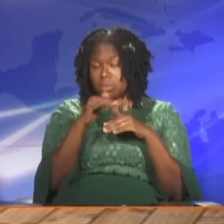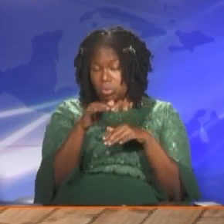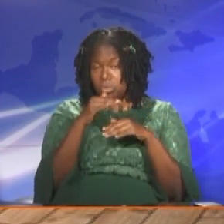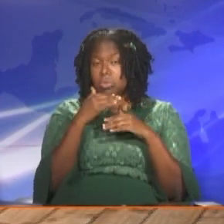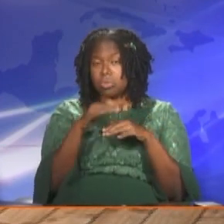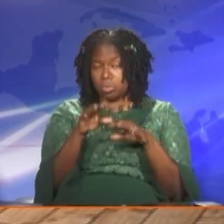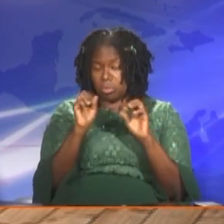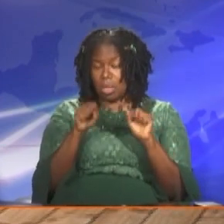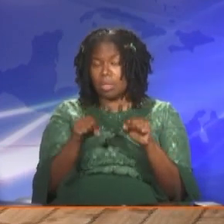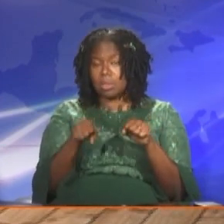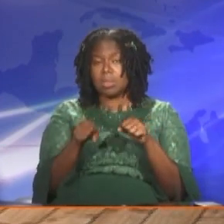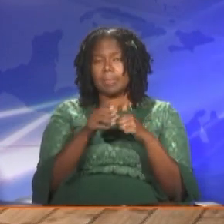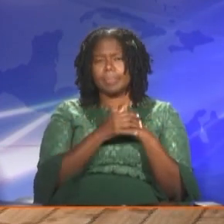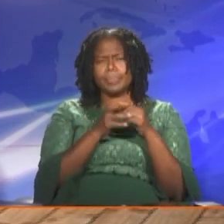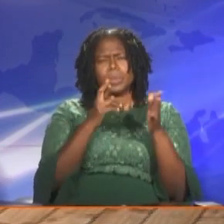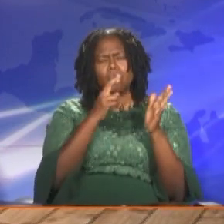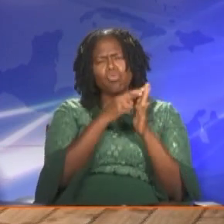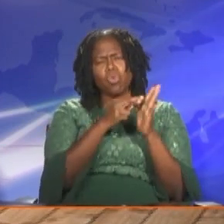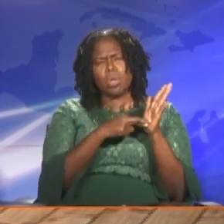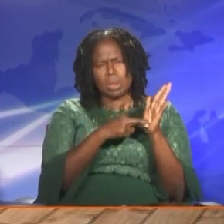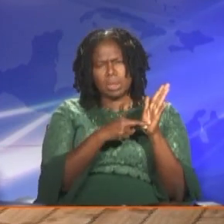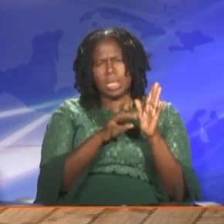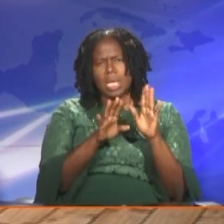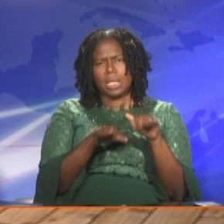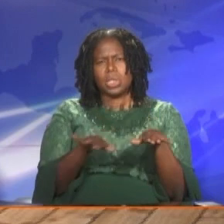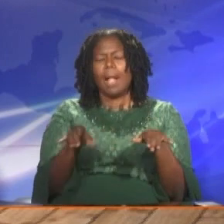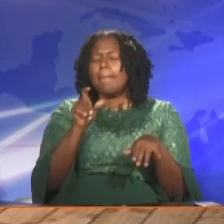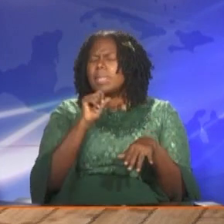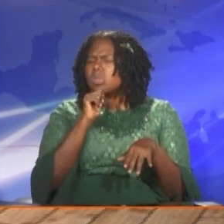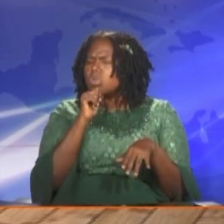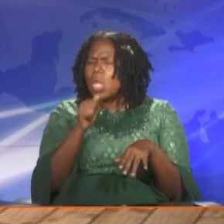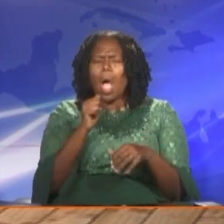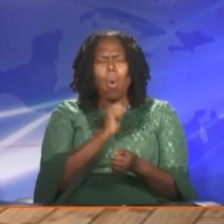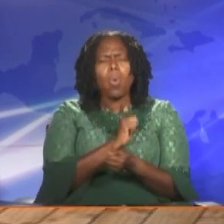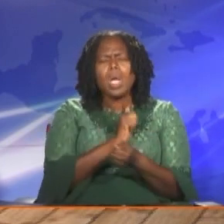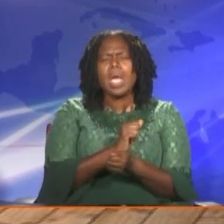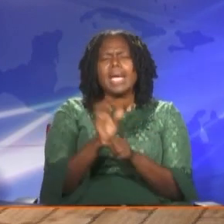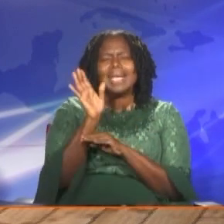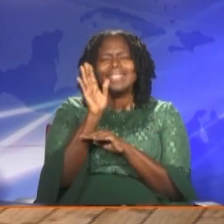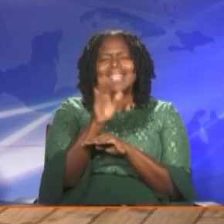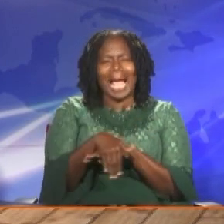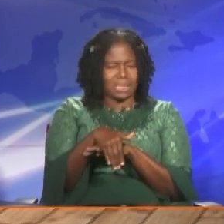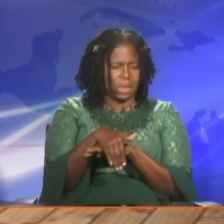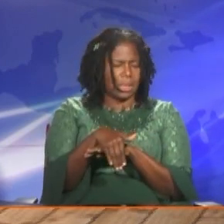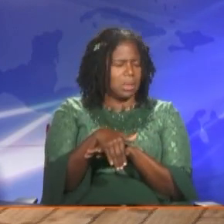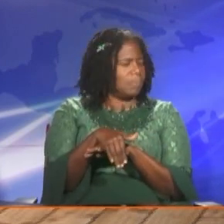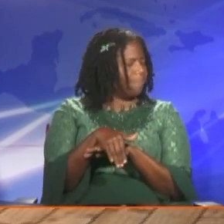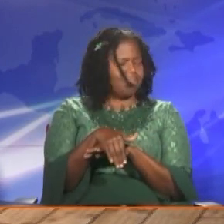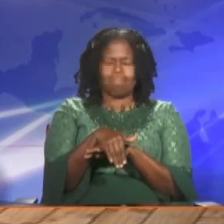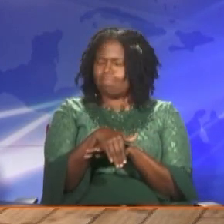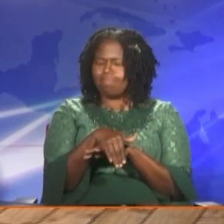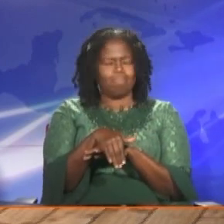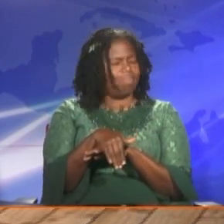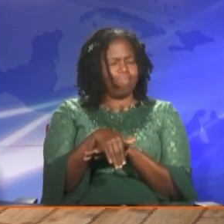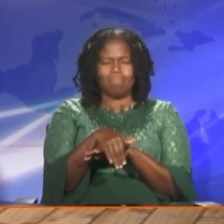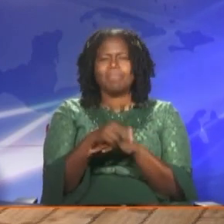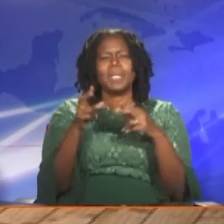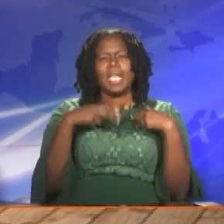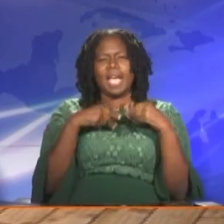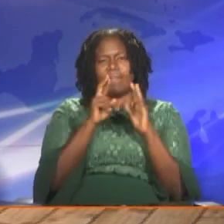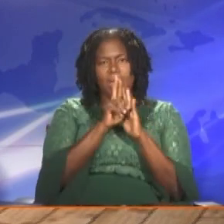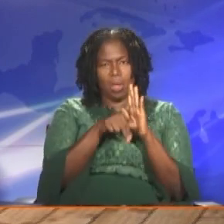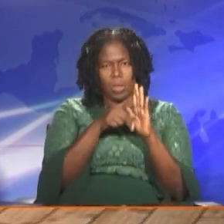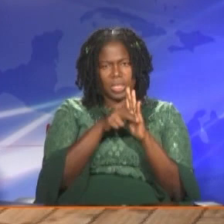Act. So a child cannot work at nights. There is limitation in terms of the number of hours. They can work an 8-hour